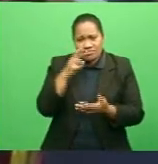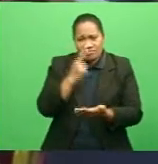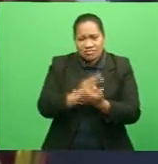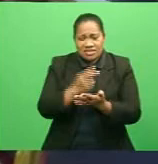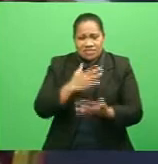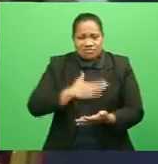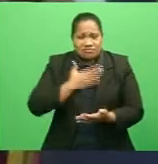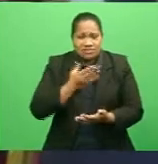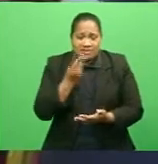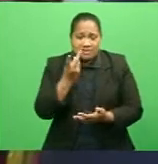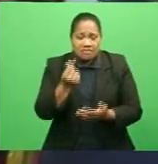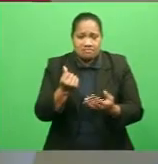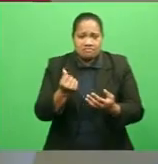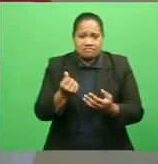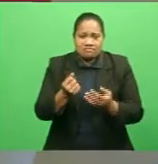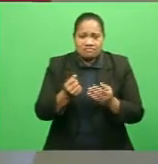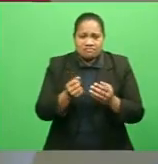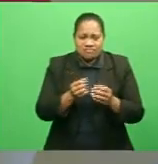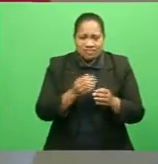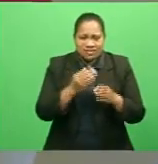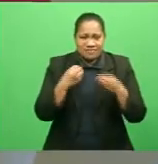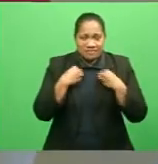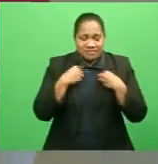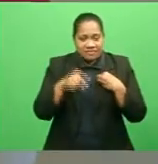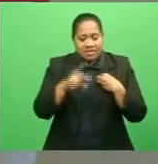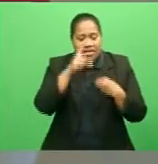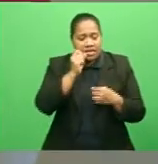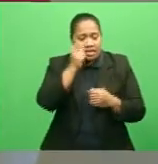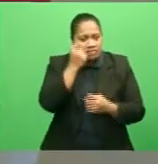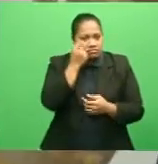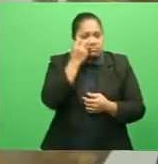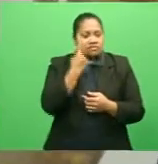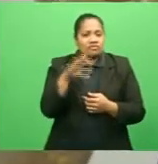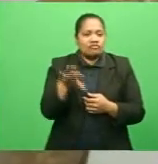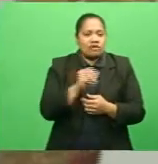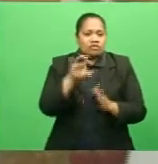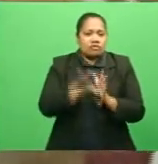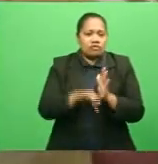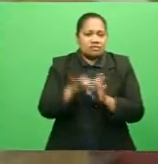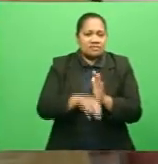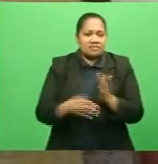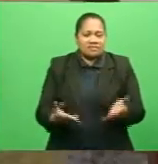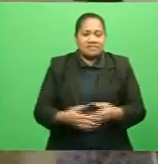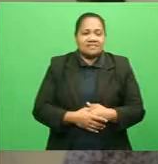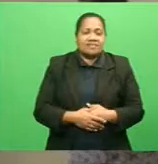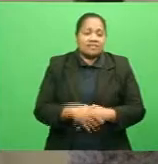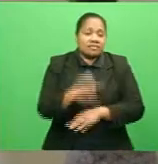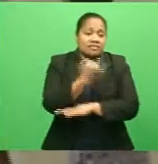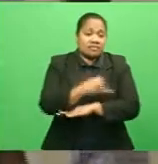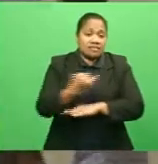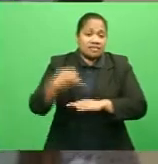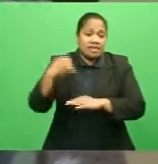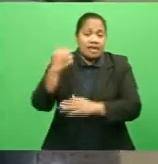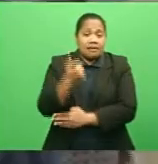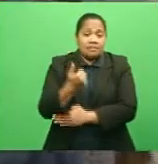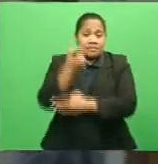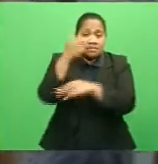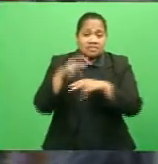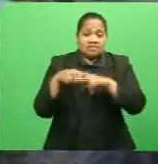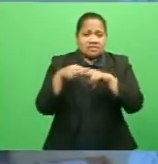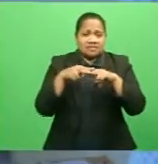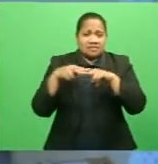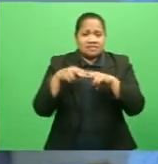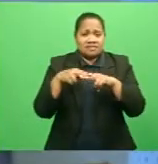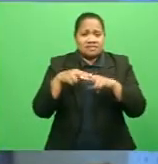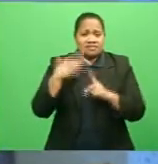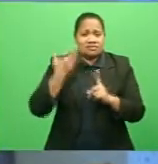some of the industry that are here just to get an understanding from a cost basis. Indonesian ambassador to Fiji, Benjamin